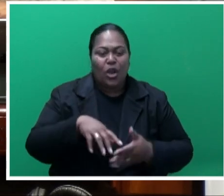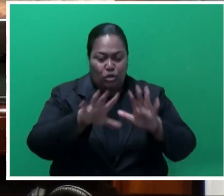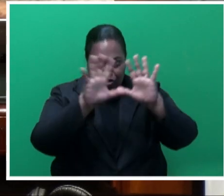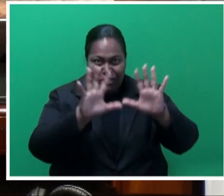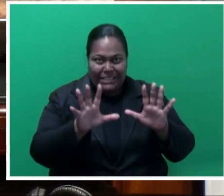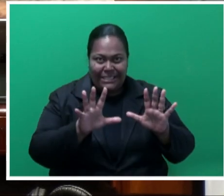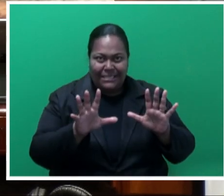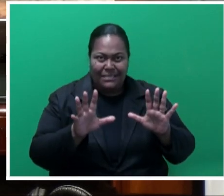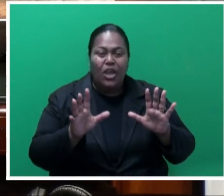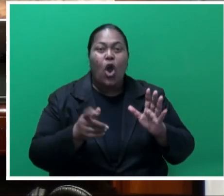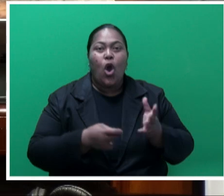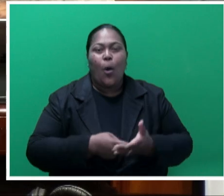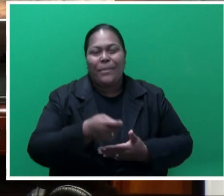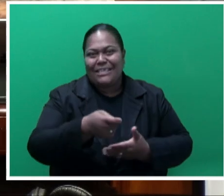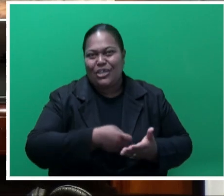compensation.